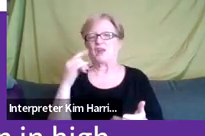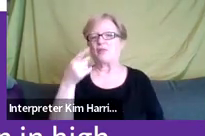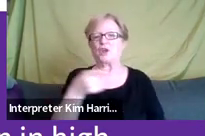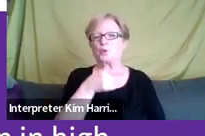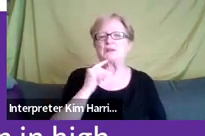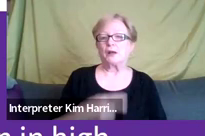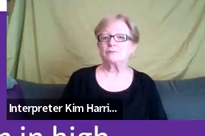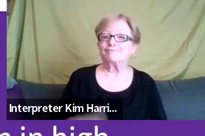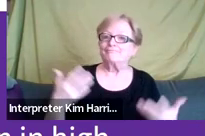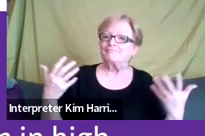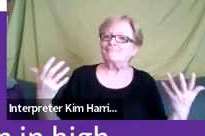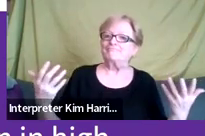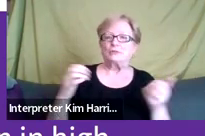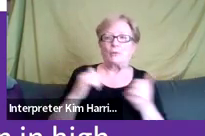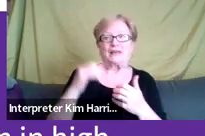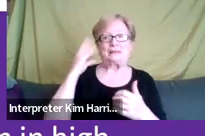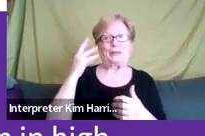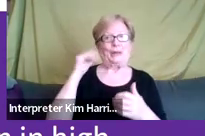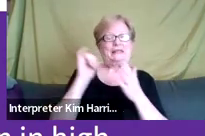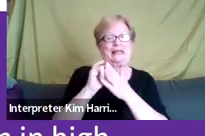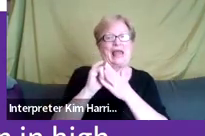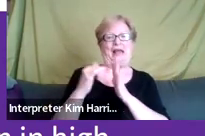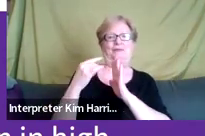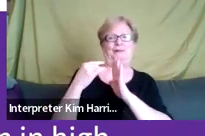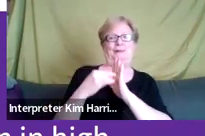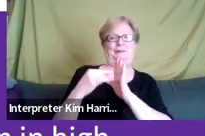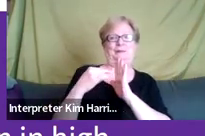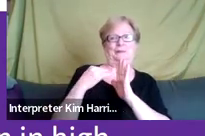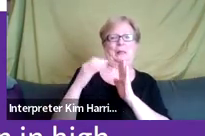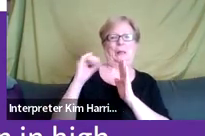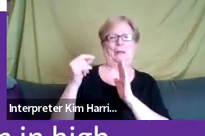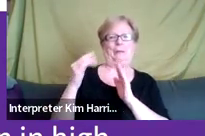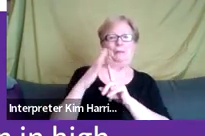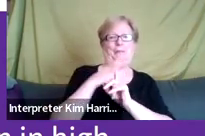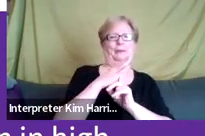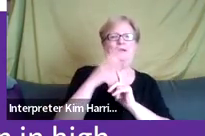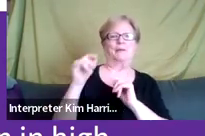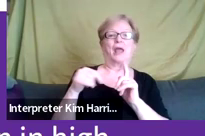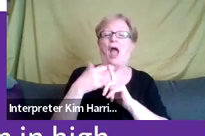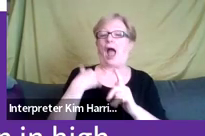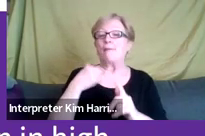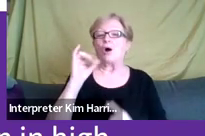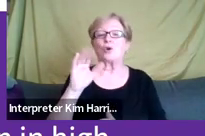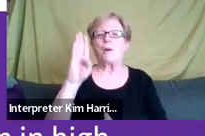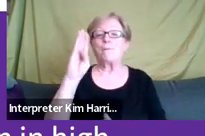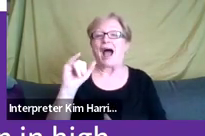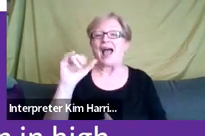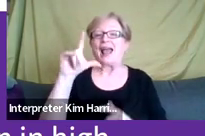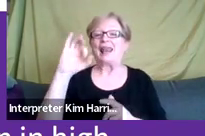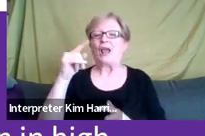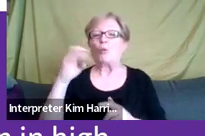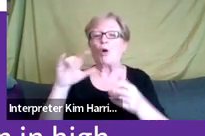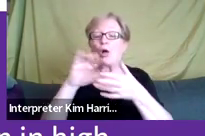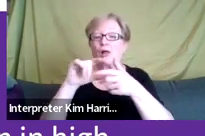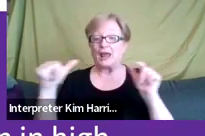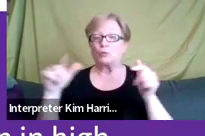So I've had to encounter that before. I also, because I am bilingual, when I advocate for myself to either be paid